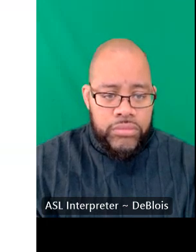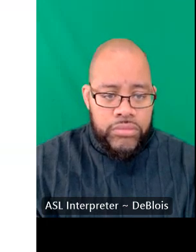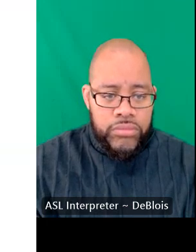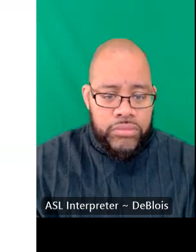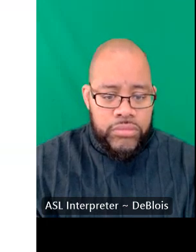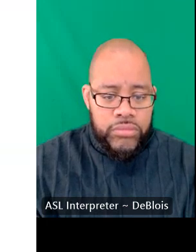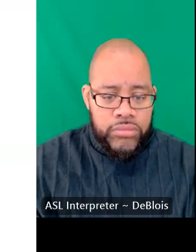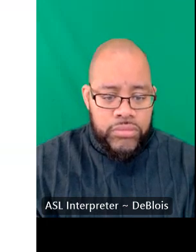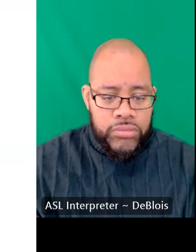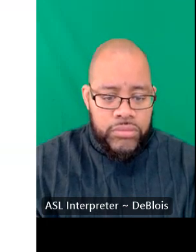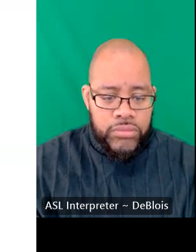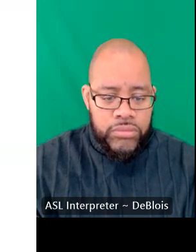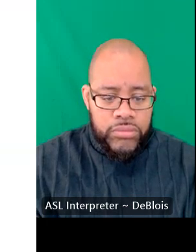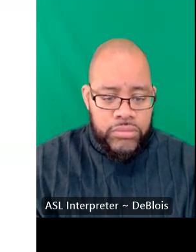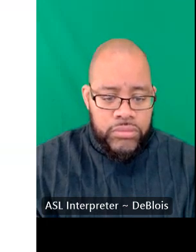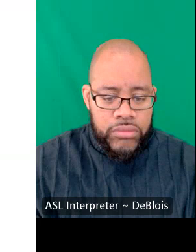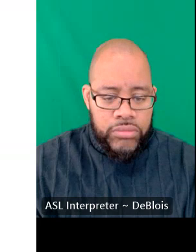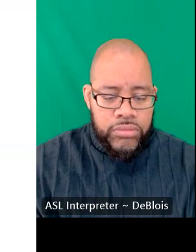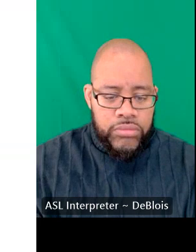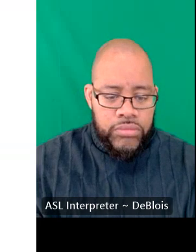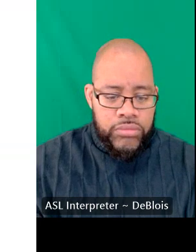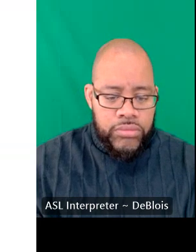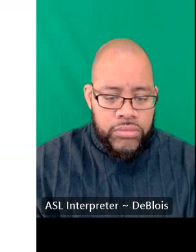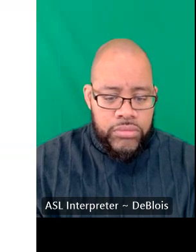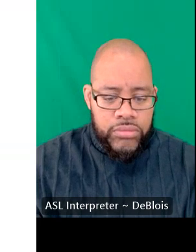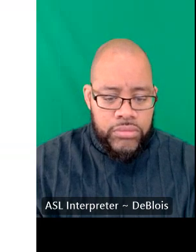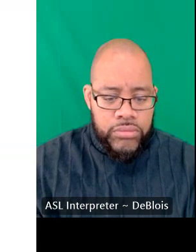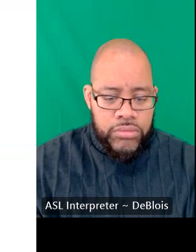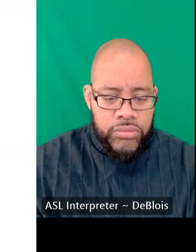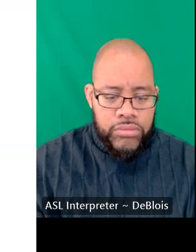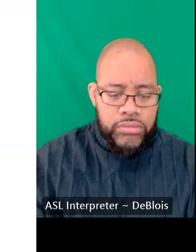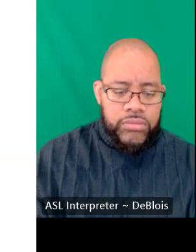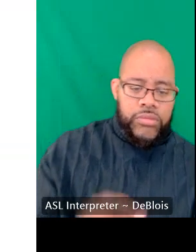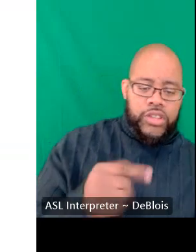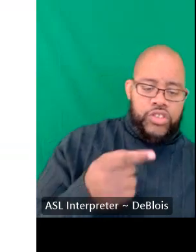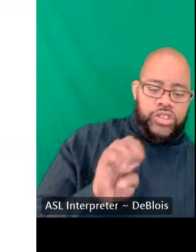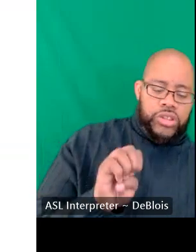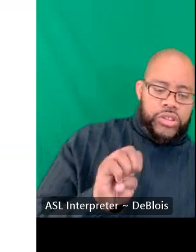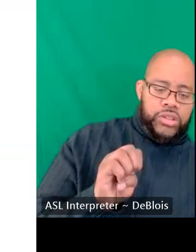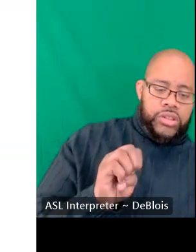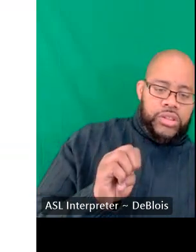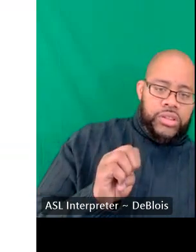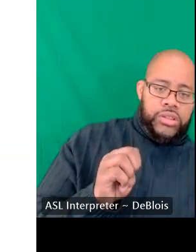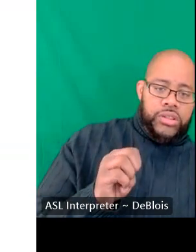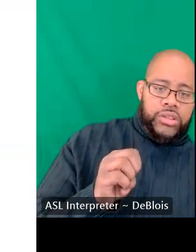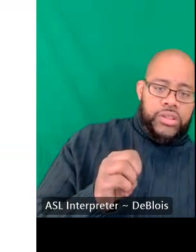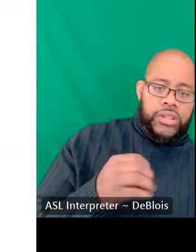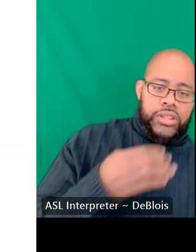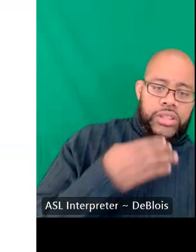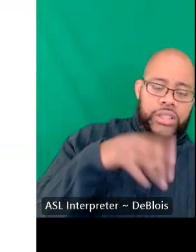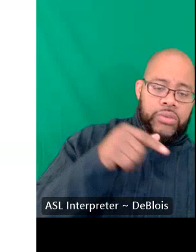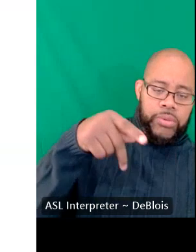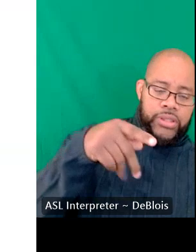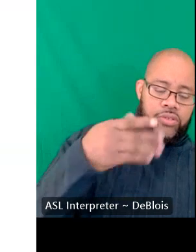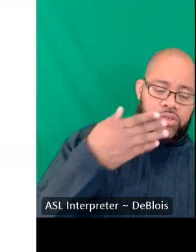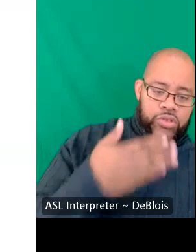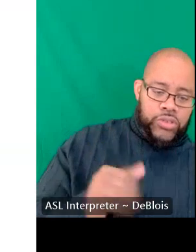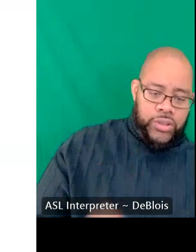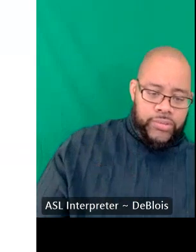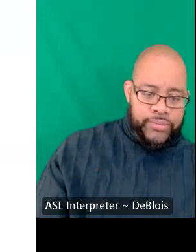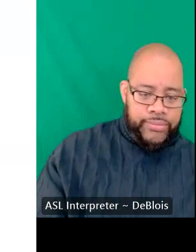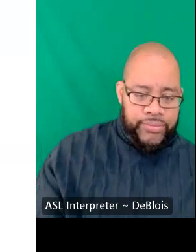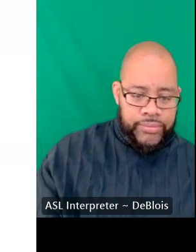Schedule P. Yes, who said that? This is Angie. Good job, Angie. You got it. So we're going to Thank you.